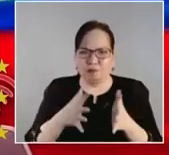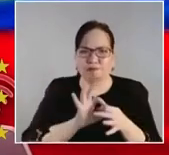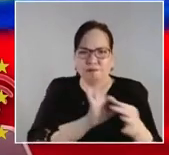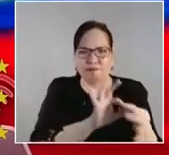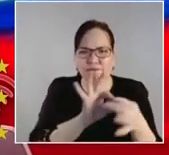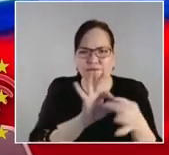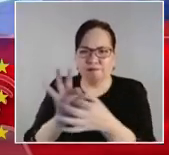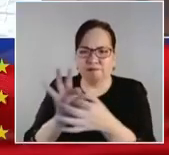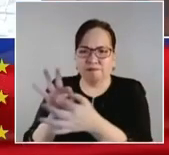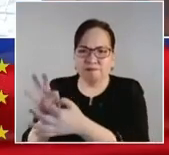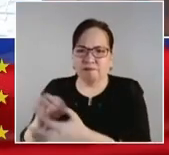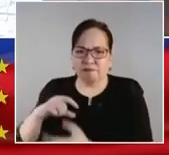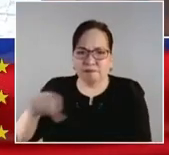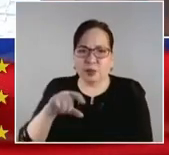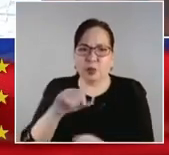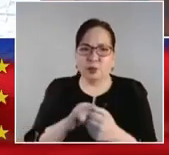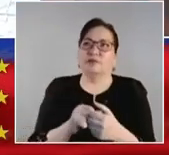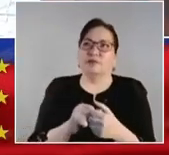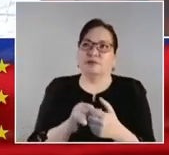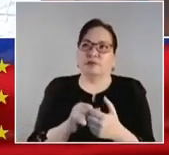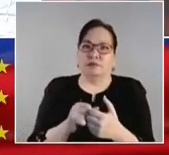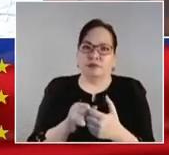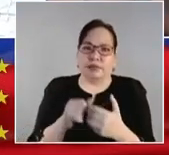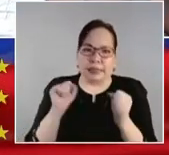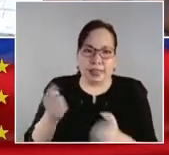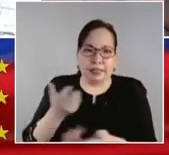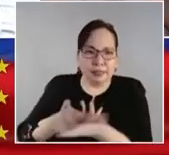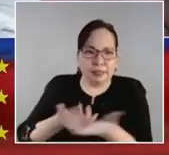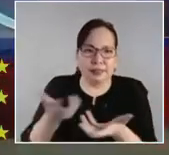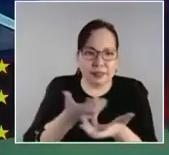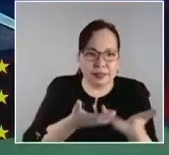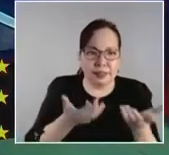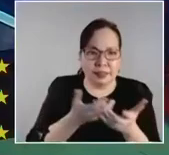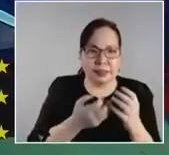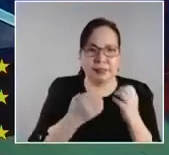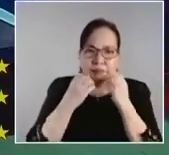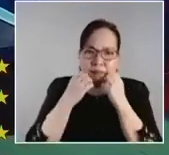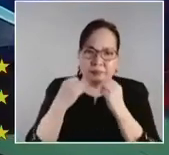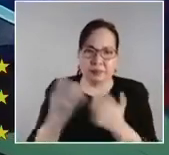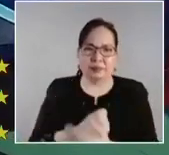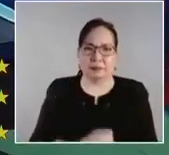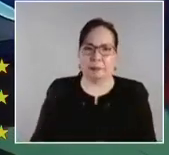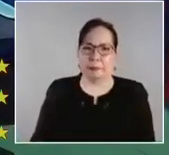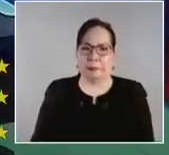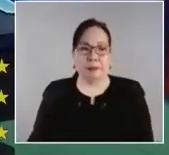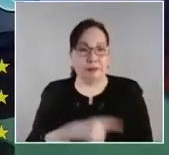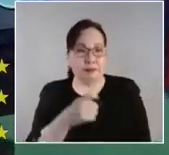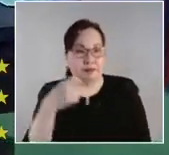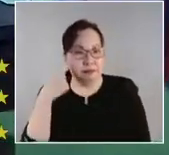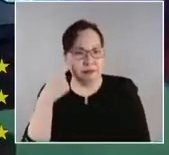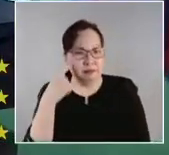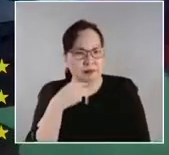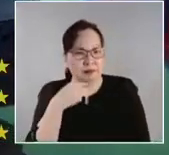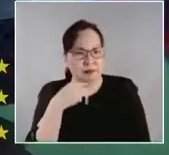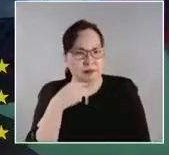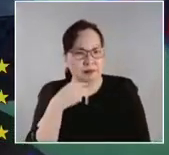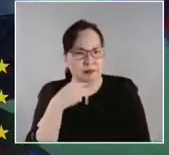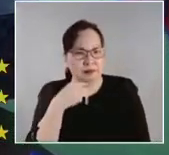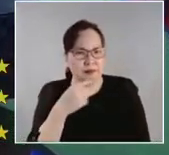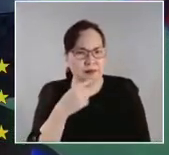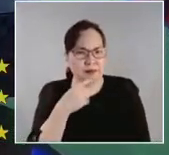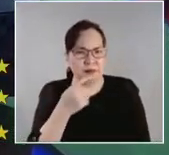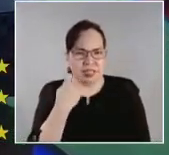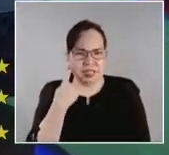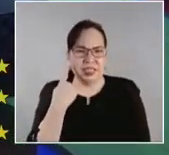spur competition. So we will get better deals. Okay. Well, President Duterte was talking about that. Isn't that what he was saying?